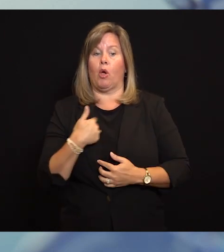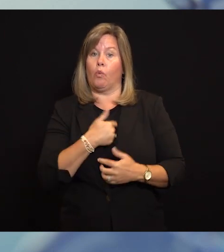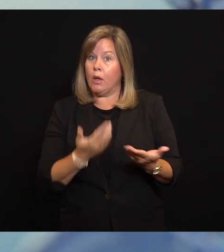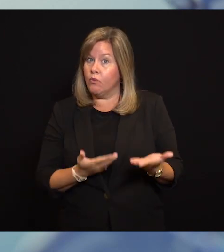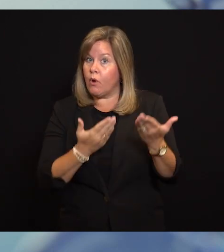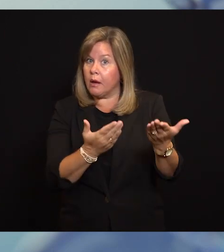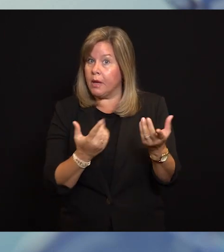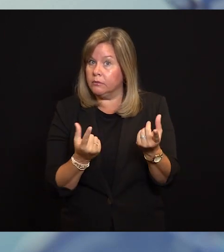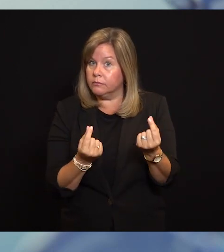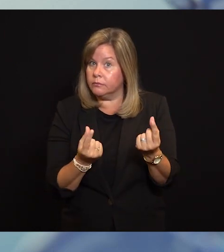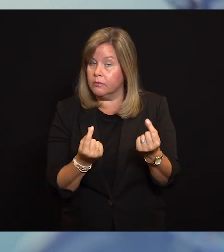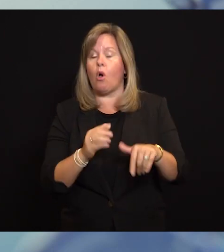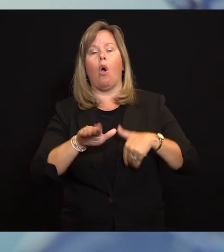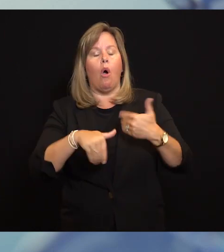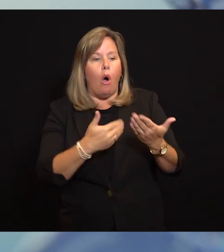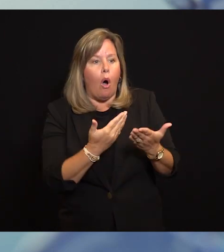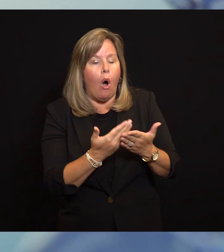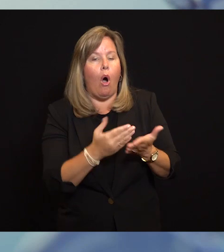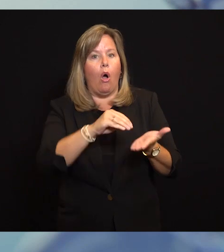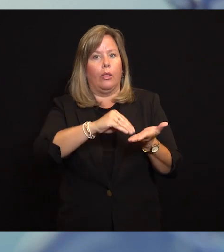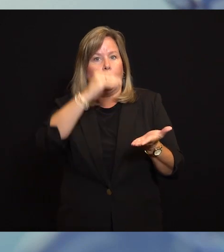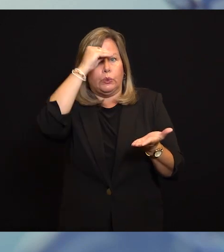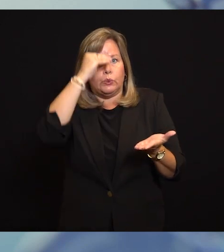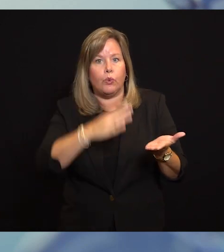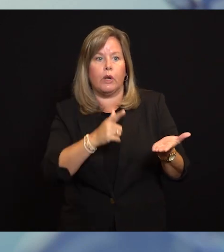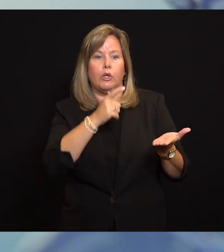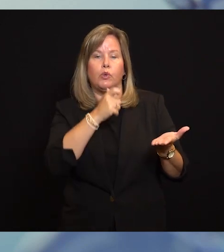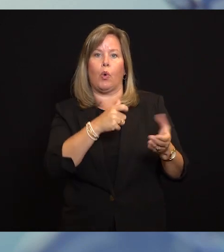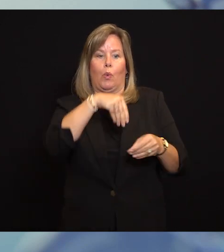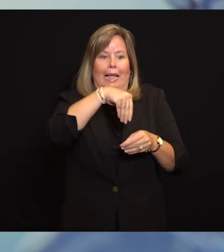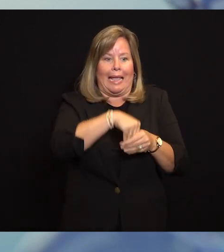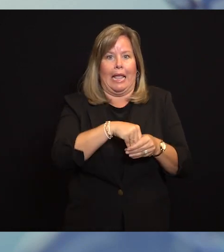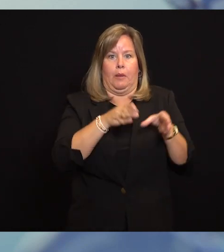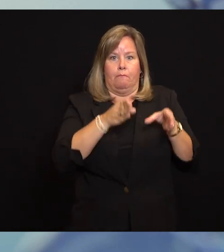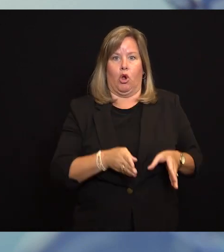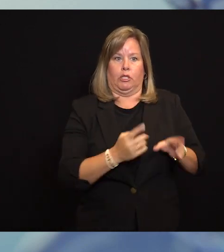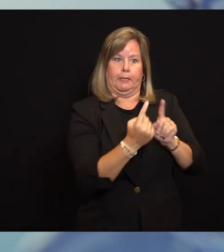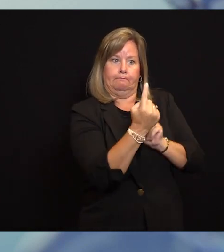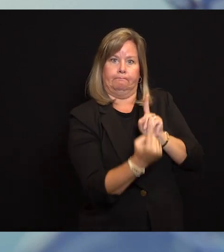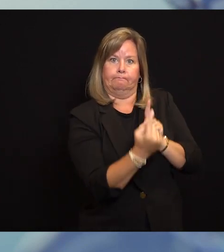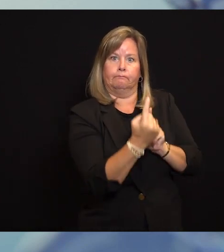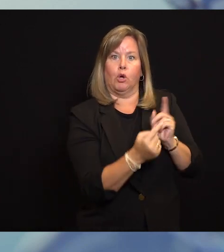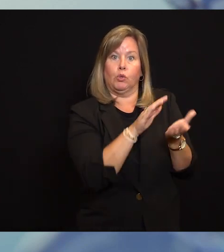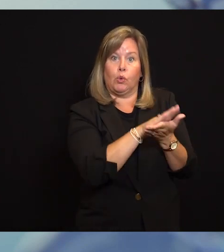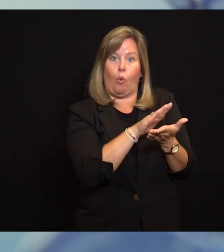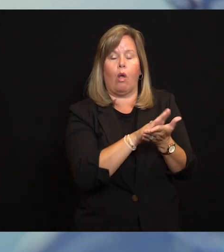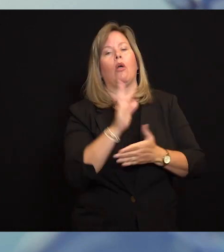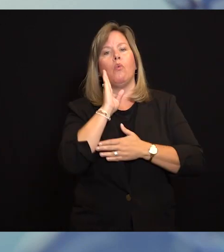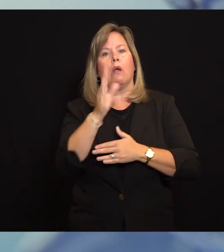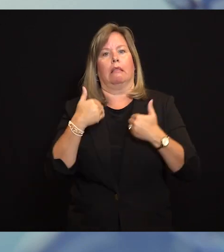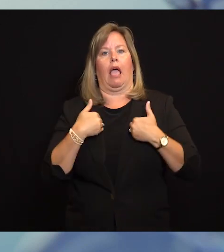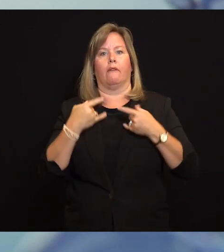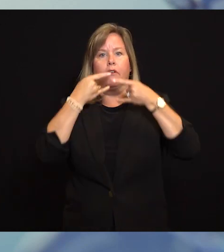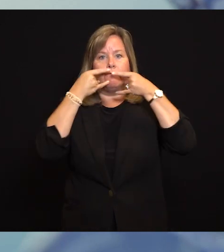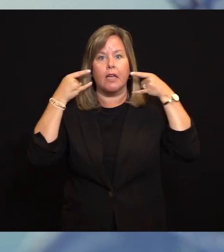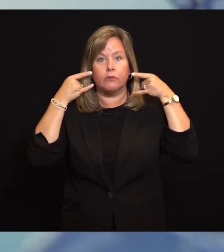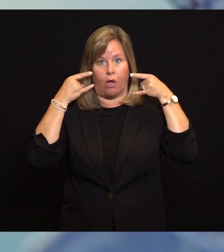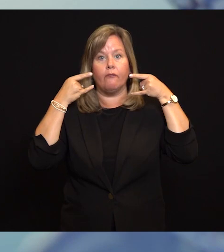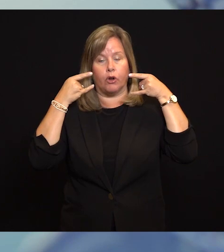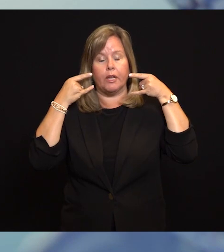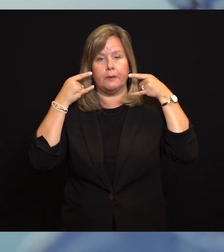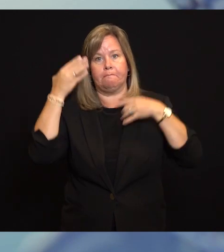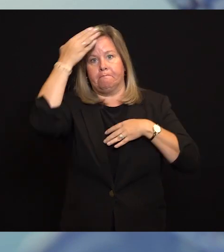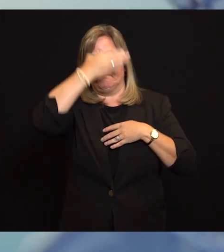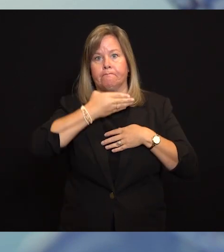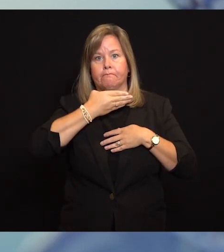students who are going to in-class instruction in school should be wearing a facial covering. Now we know that kids